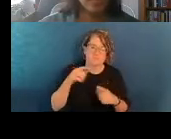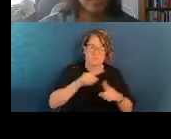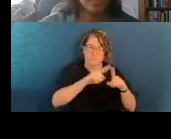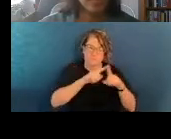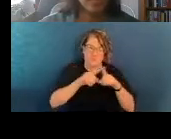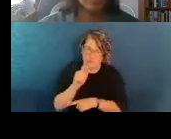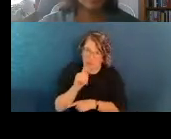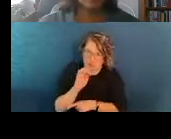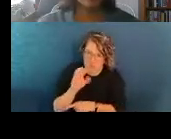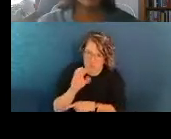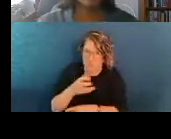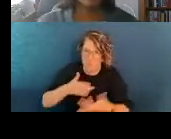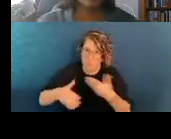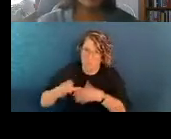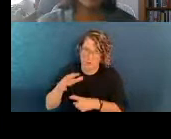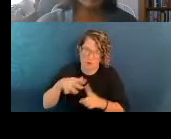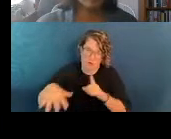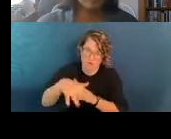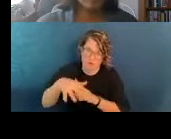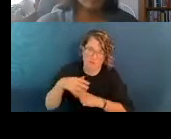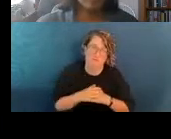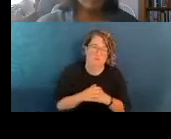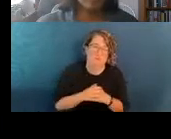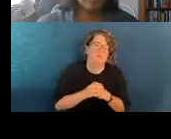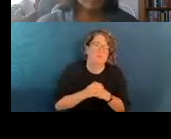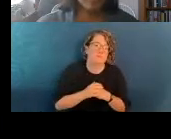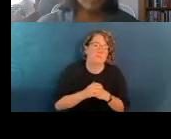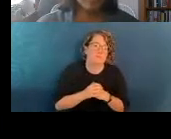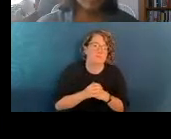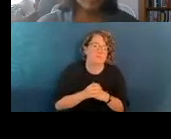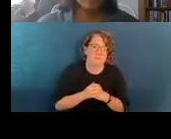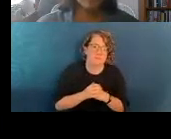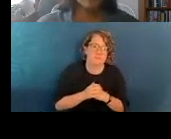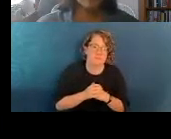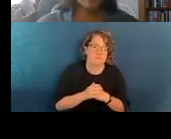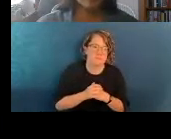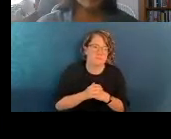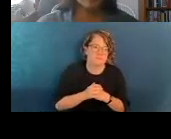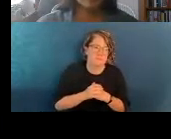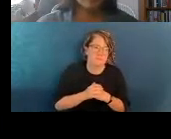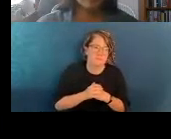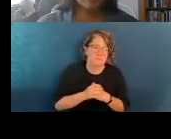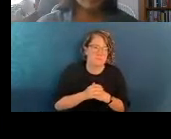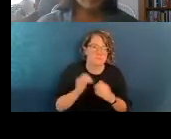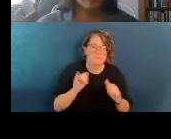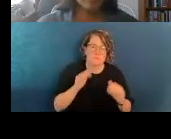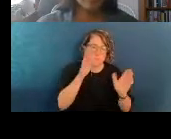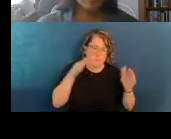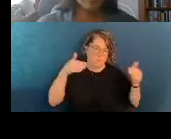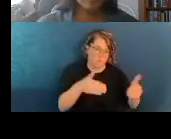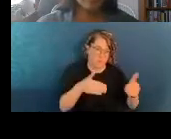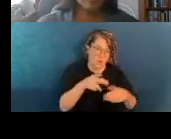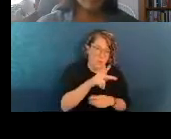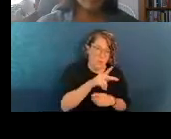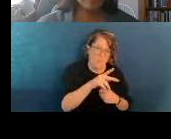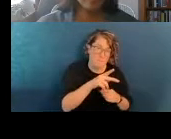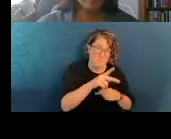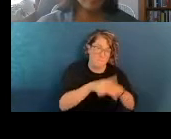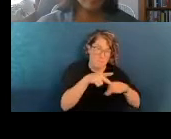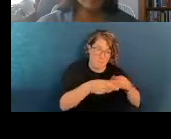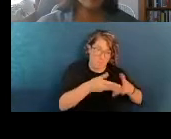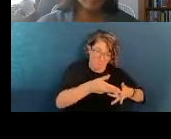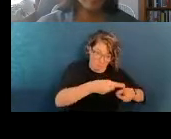focused on population versus individual interventions, which was a move away from a medical model to a more inclusive